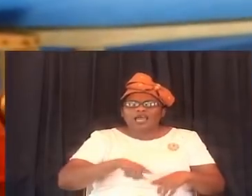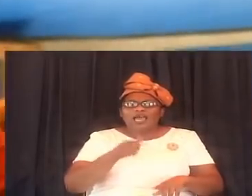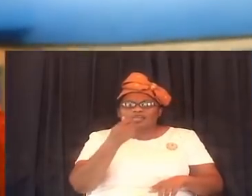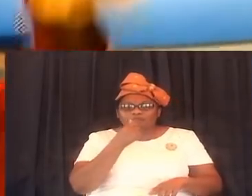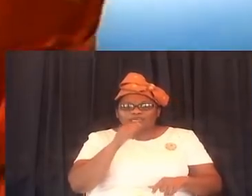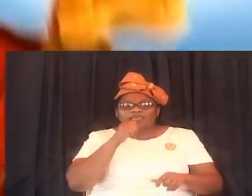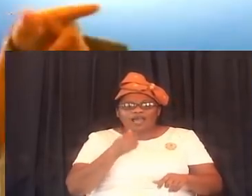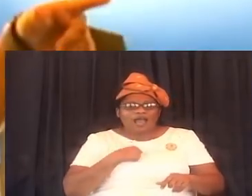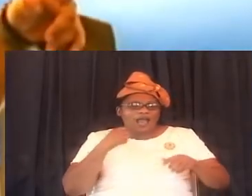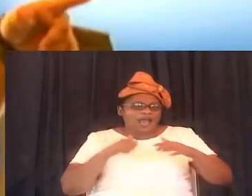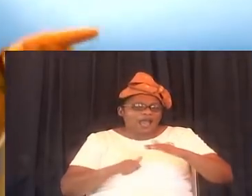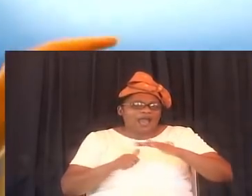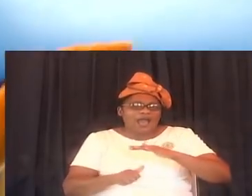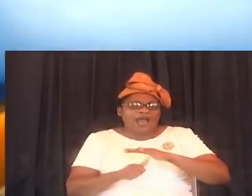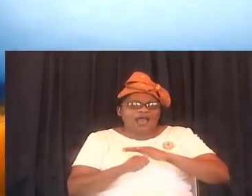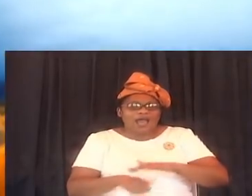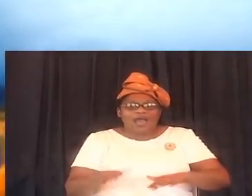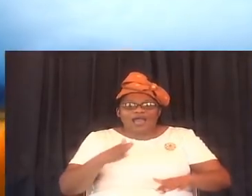Let me